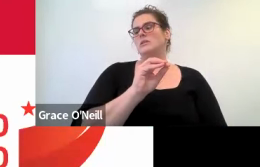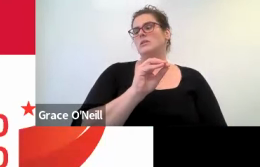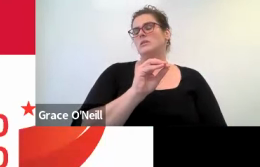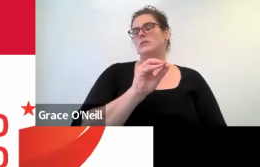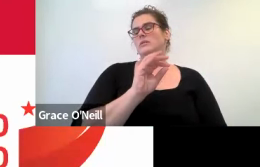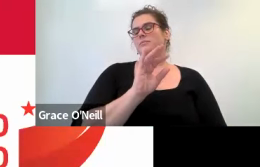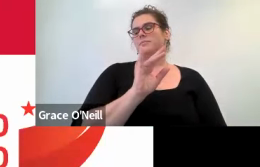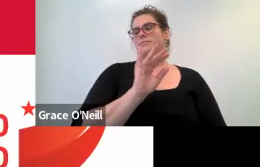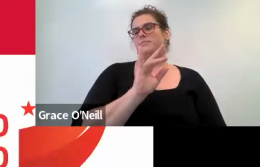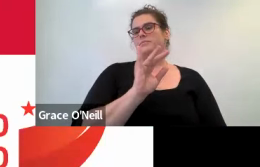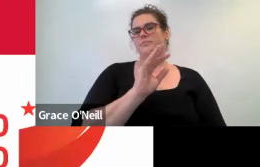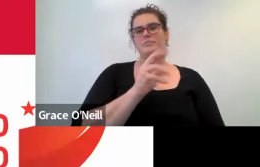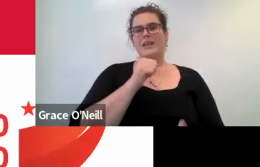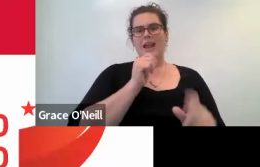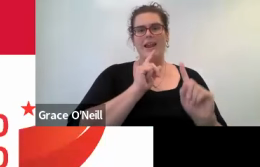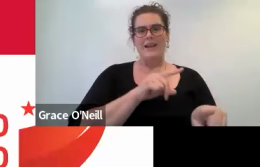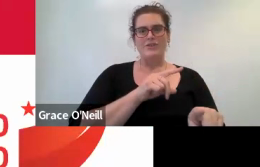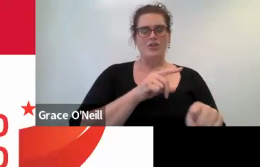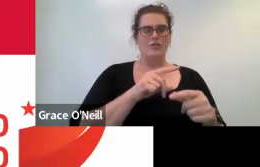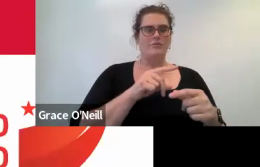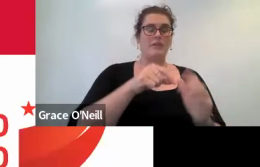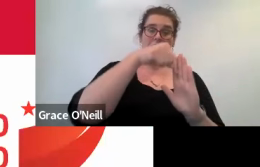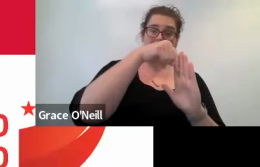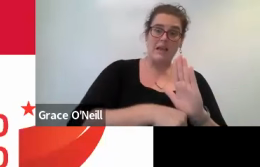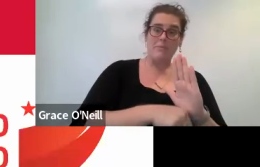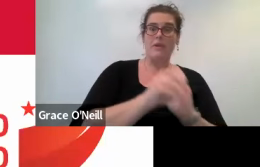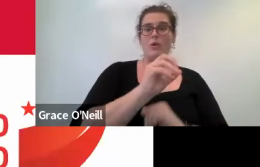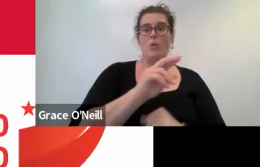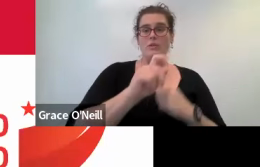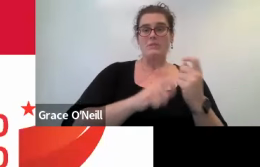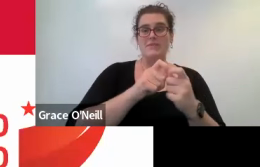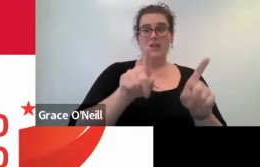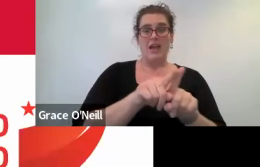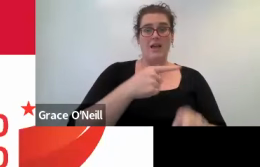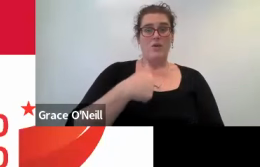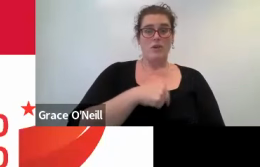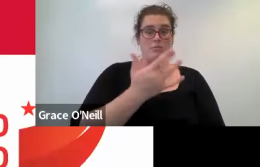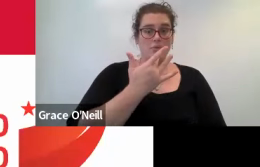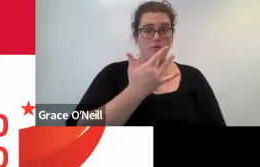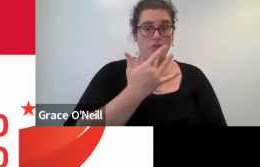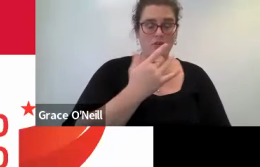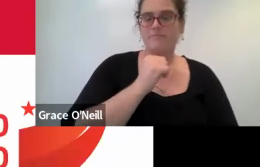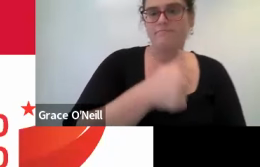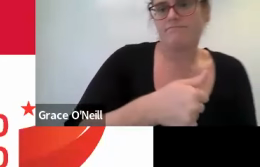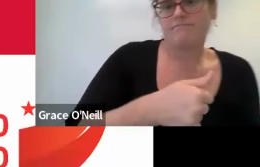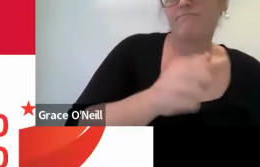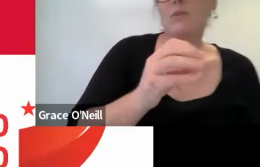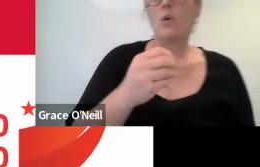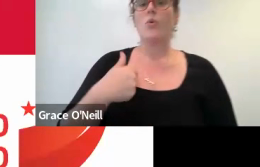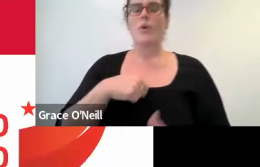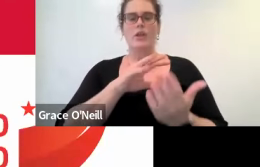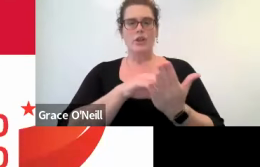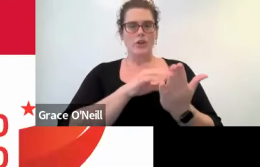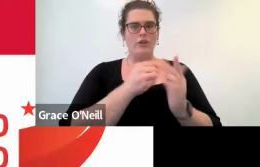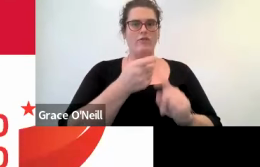as in-depthly or as specifically as we'd like. So we learned something from this question for